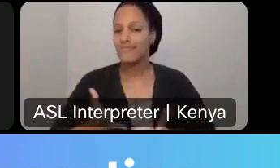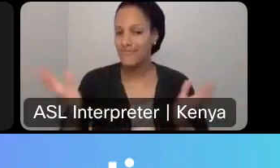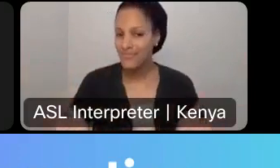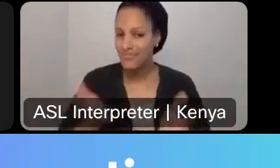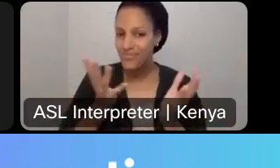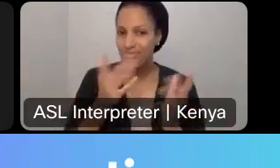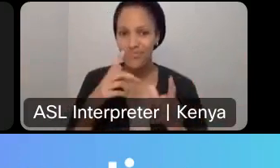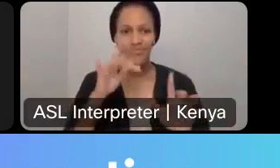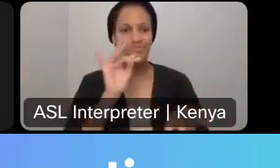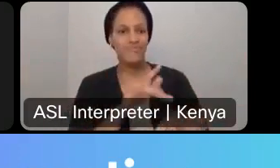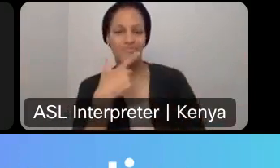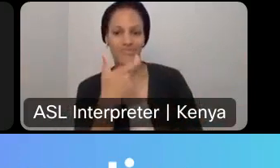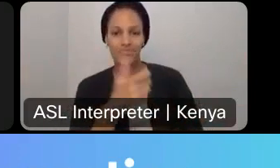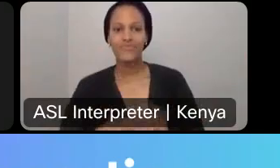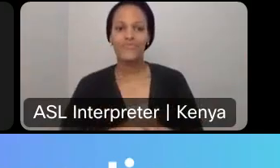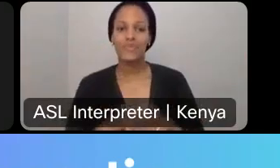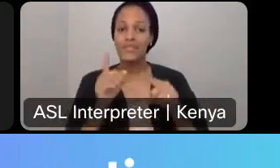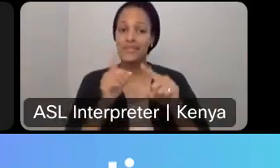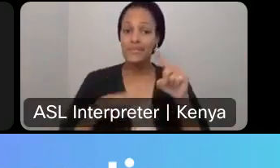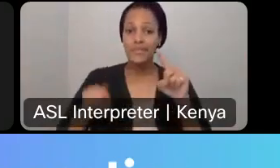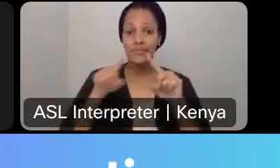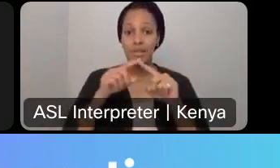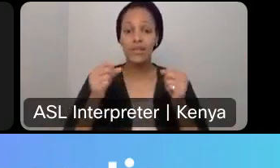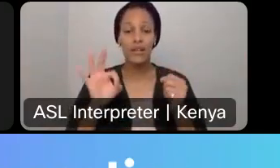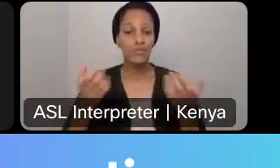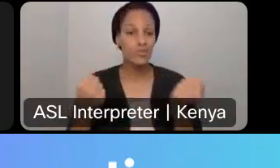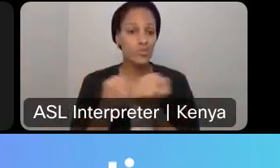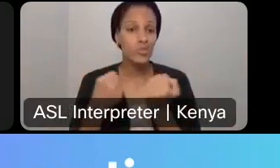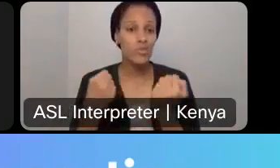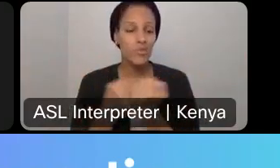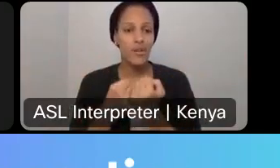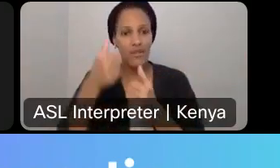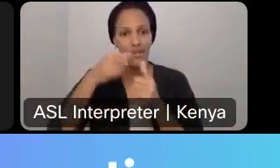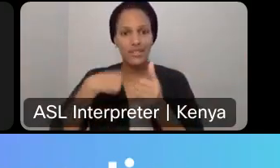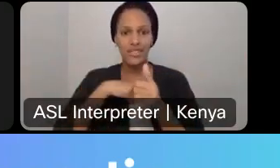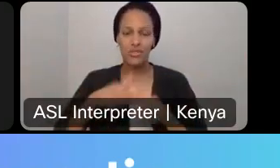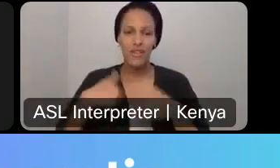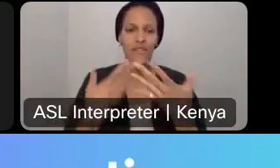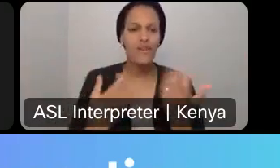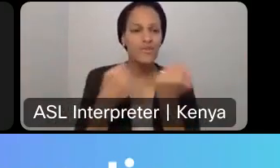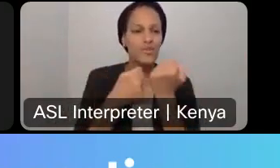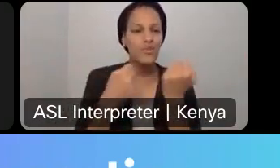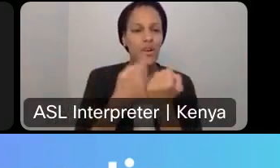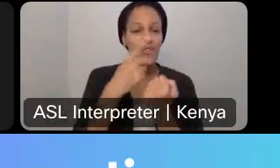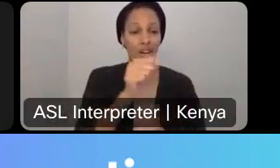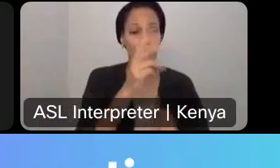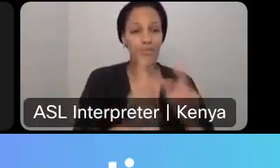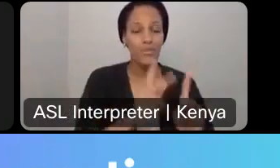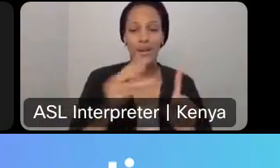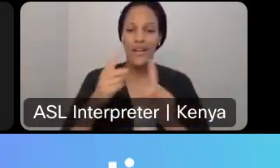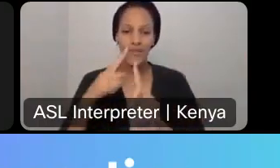support is a tool to remind us that providing effective support for others and for